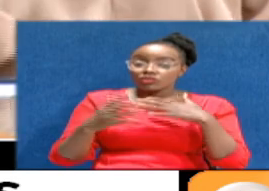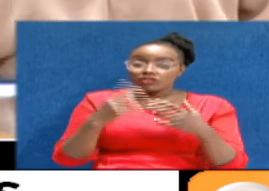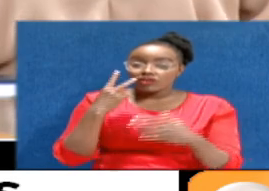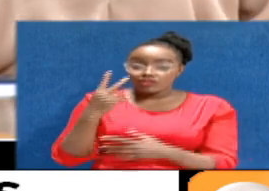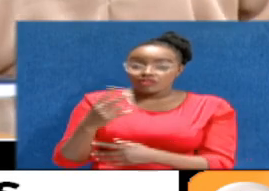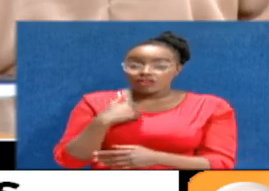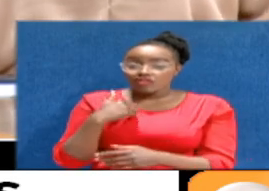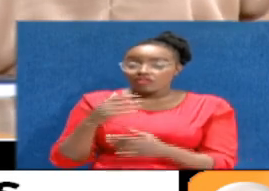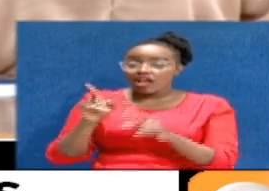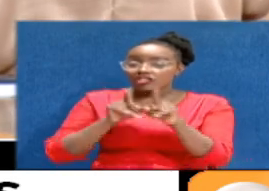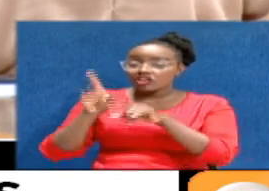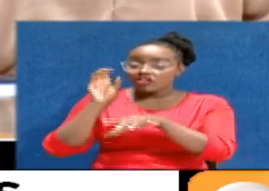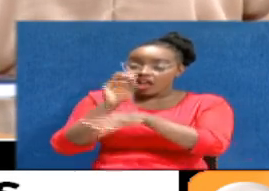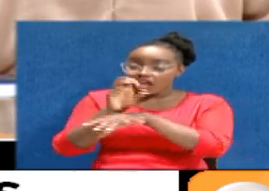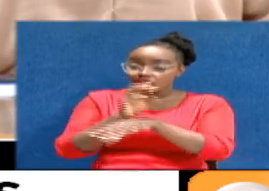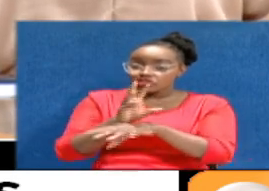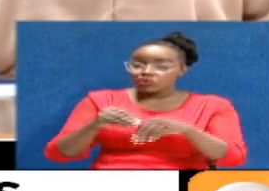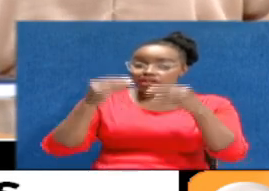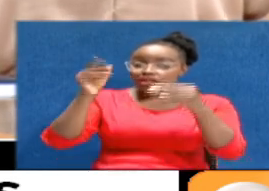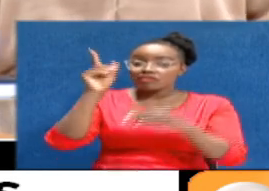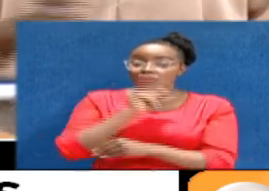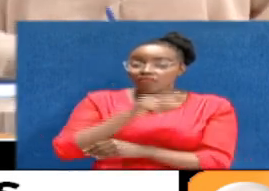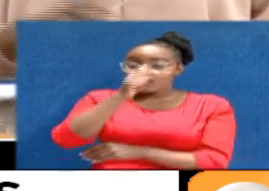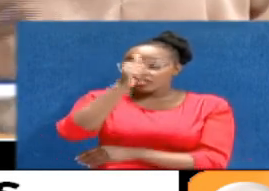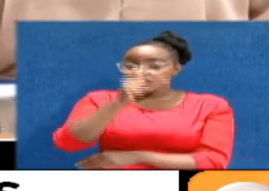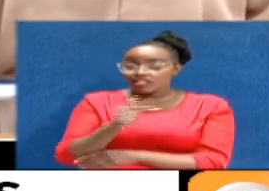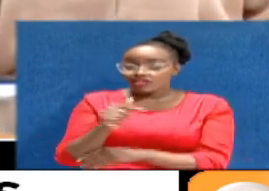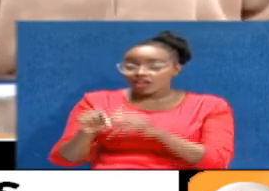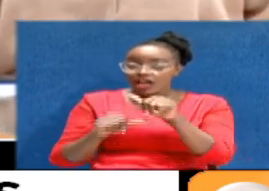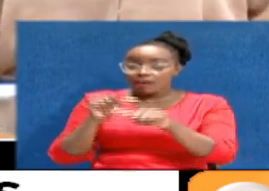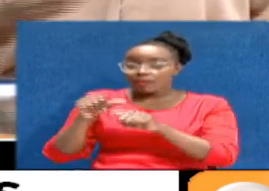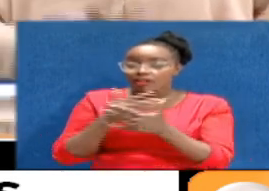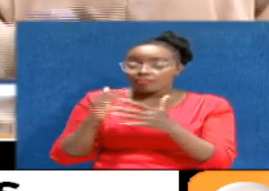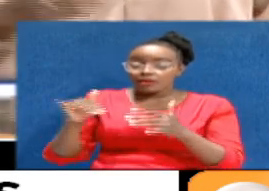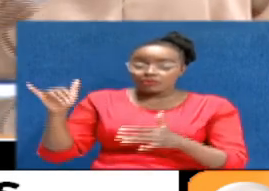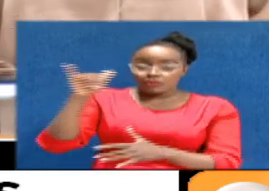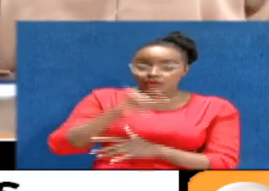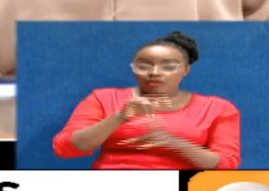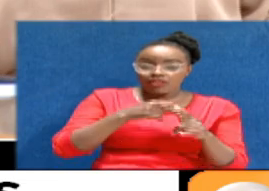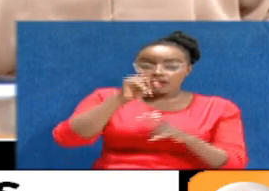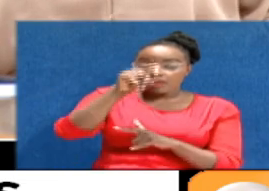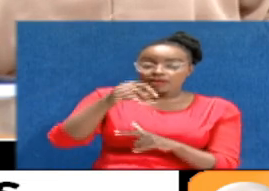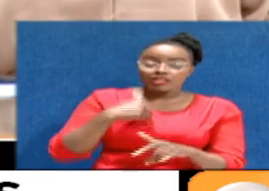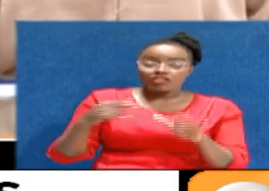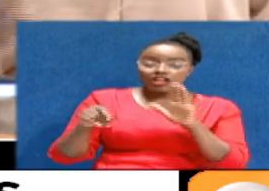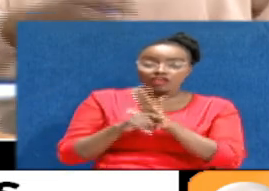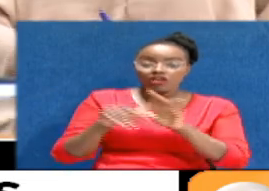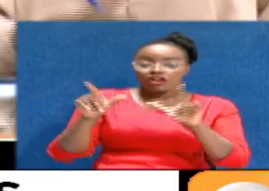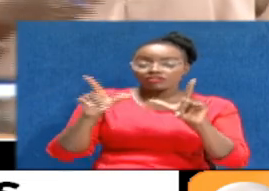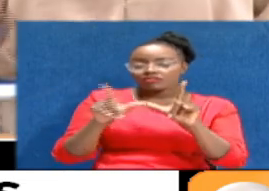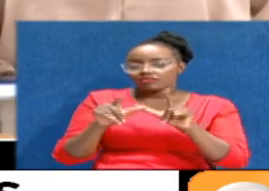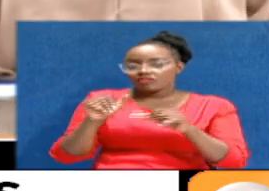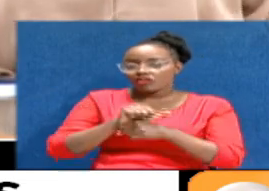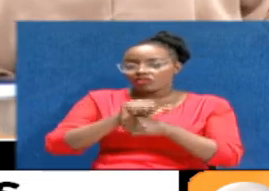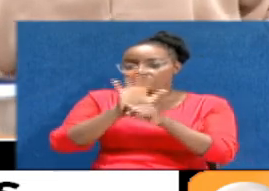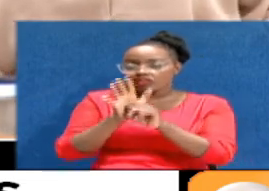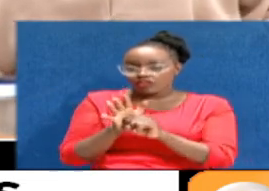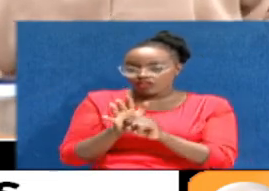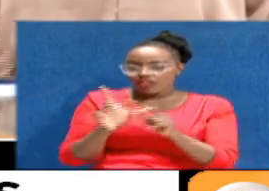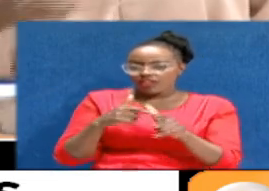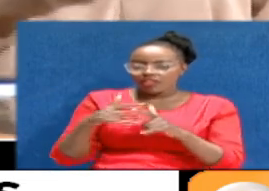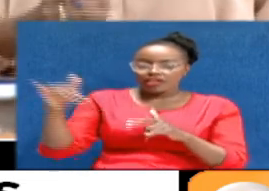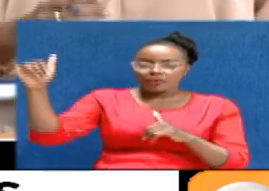was travel advisories were issued in Tanzania about anyone coming into the country. They need to have a negative COVID-19 test. And then they